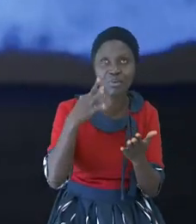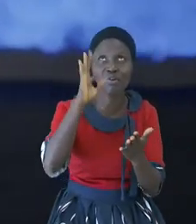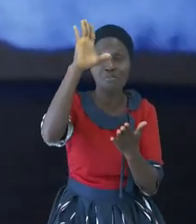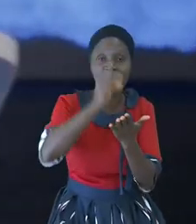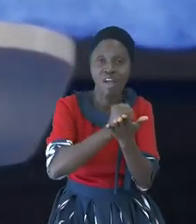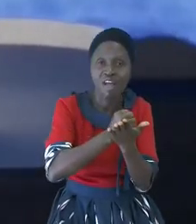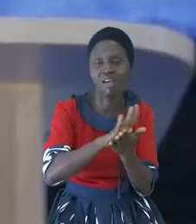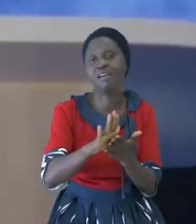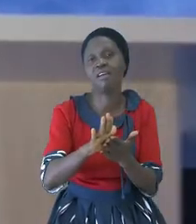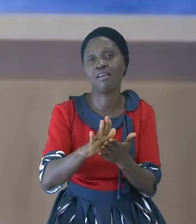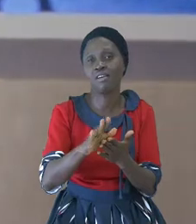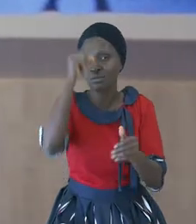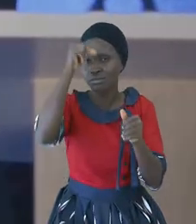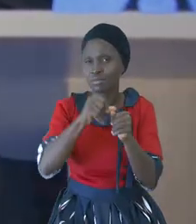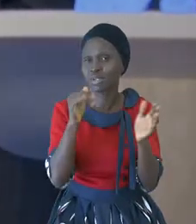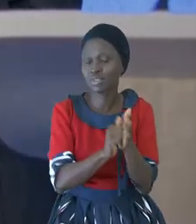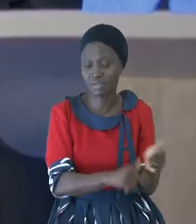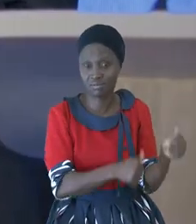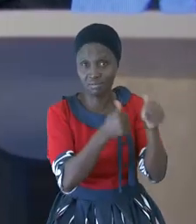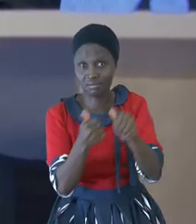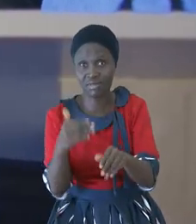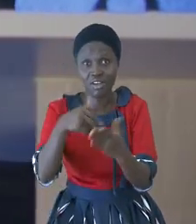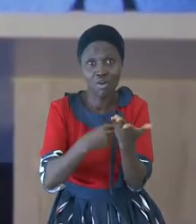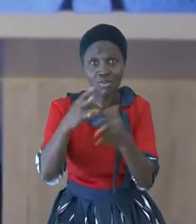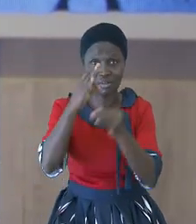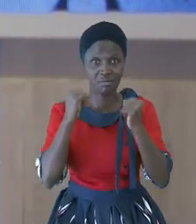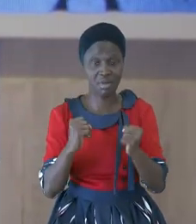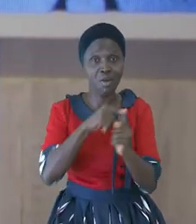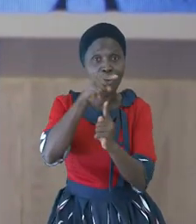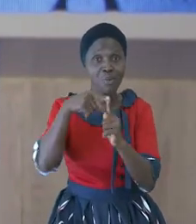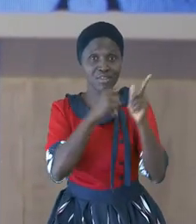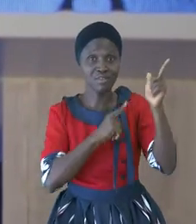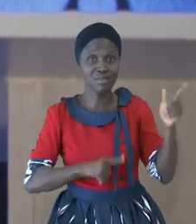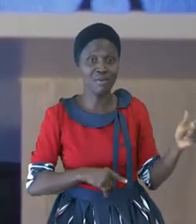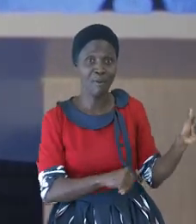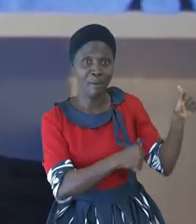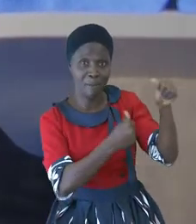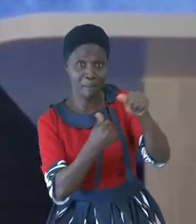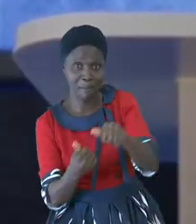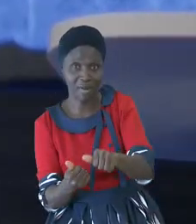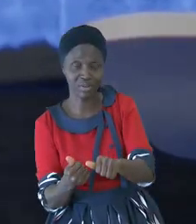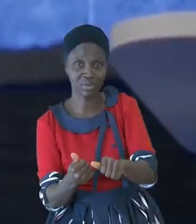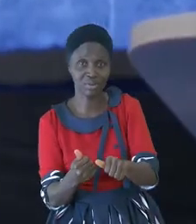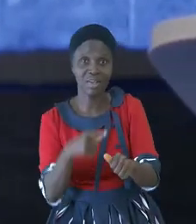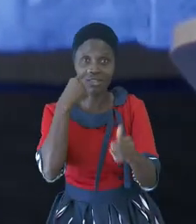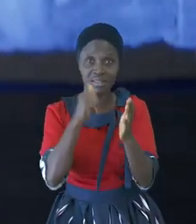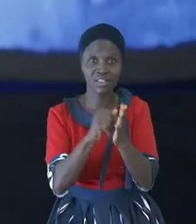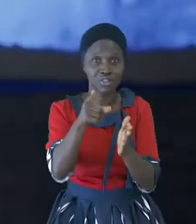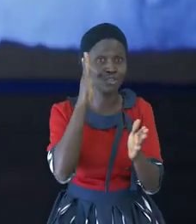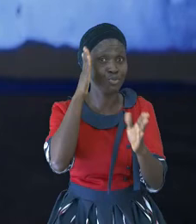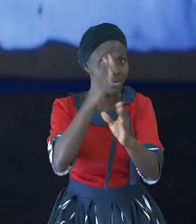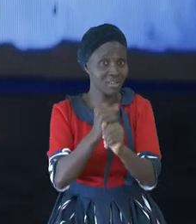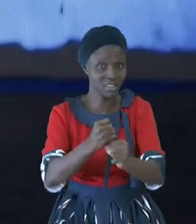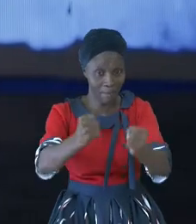baptism in the Holy Ghost when the Lord immersed you? And you shall receive power after that the Holy Ghost has